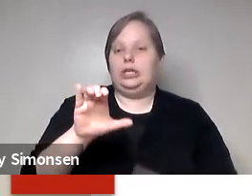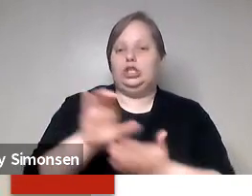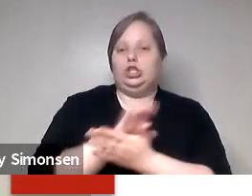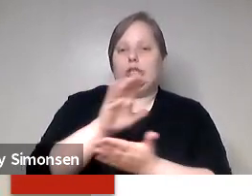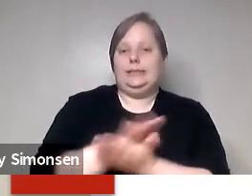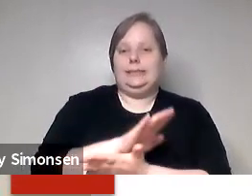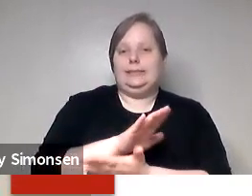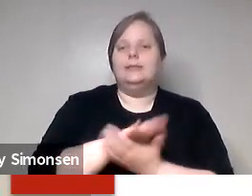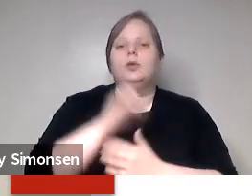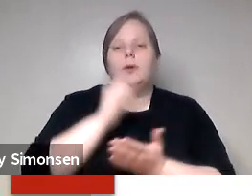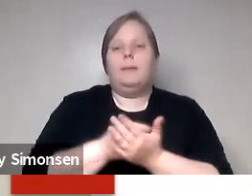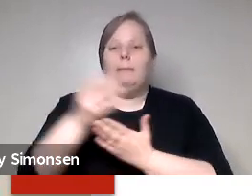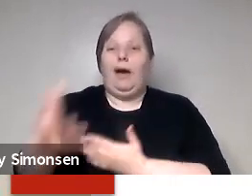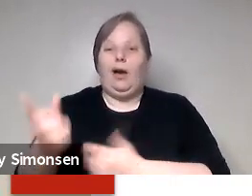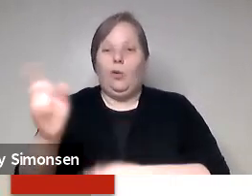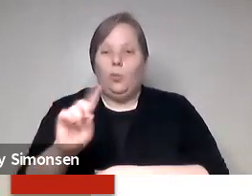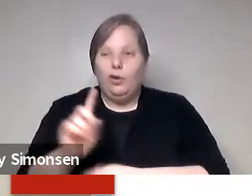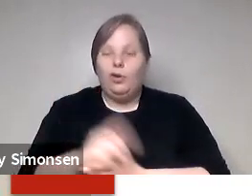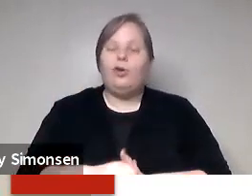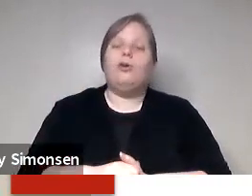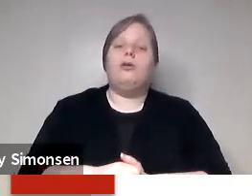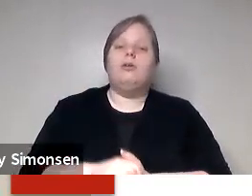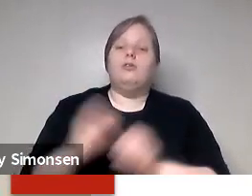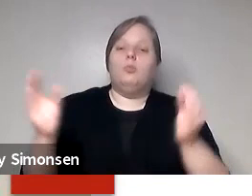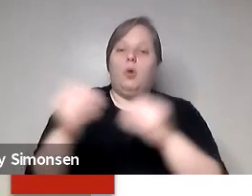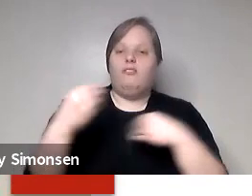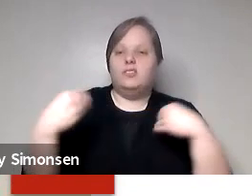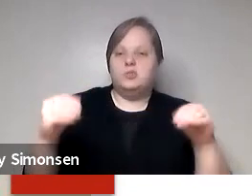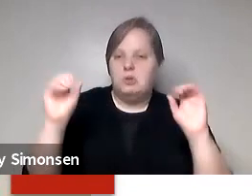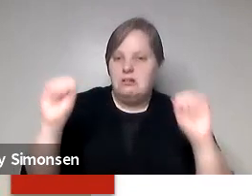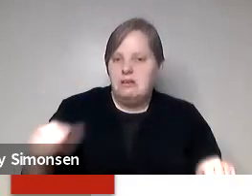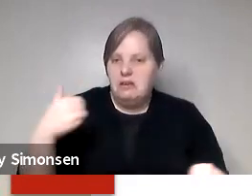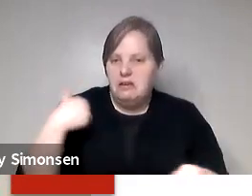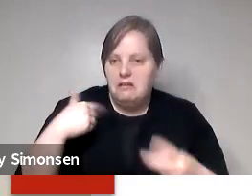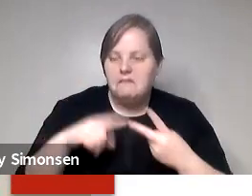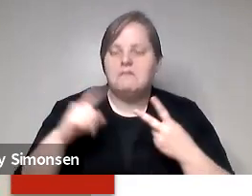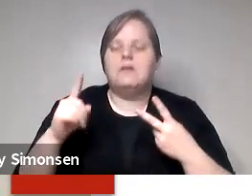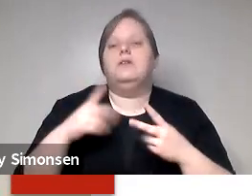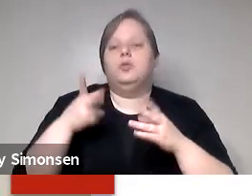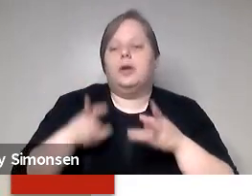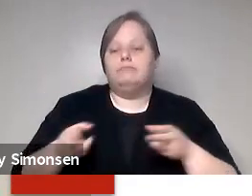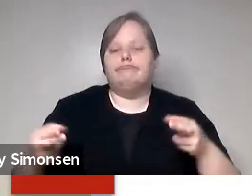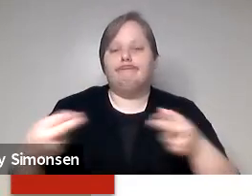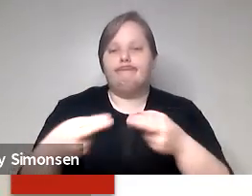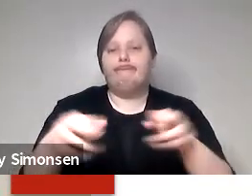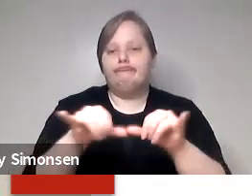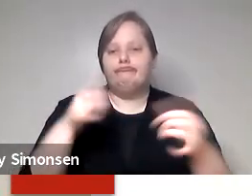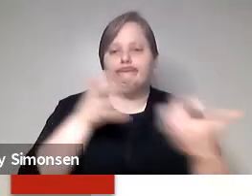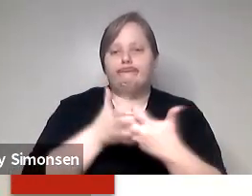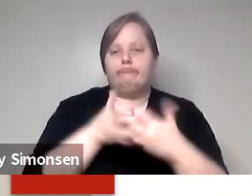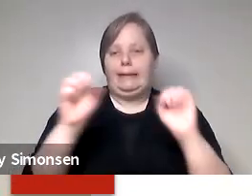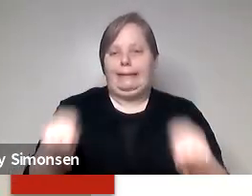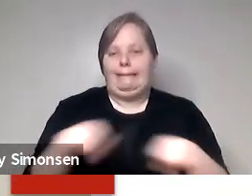plastic sheets from your office supply store. You can cut them. If you have